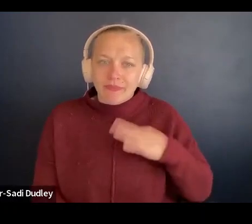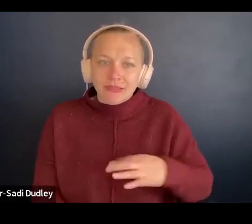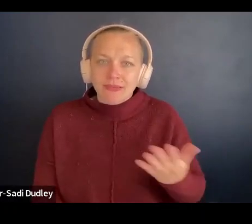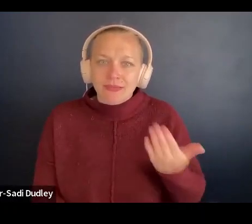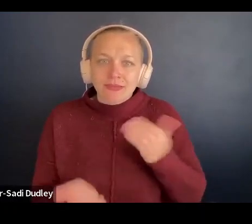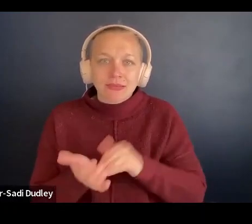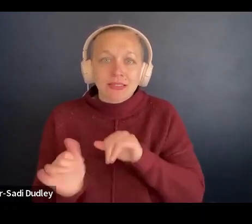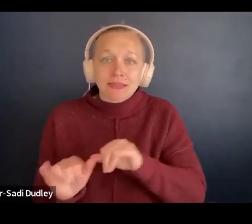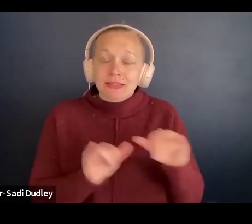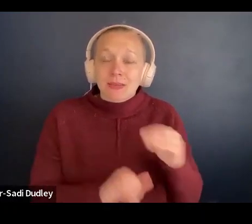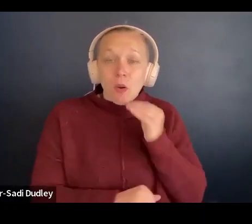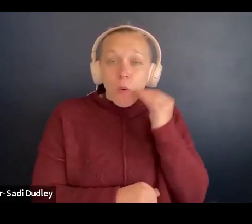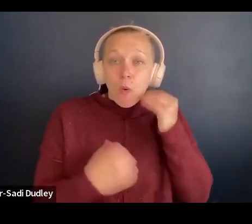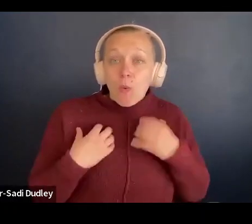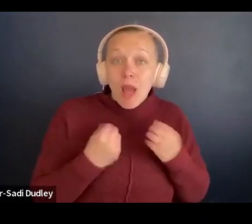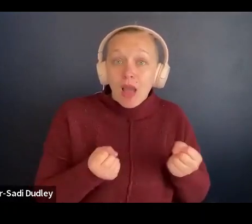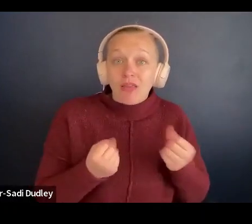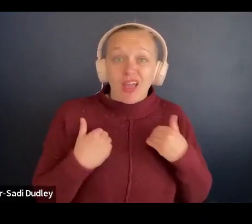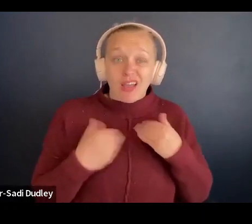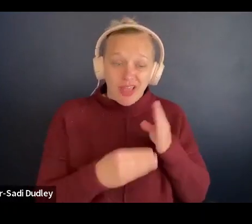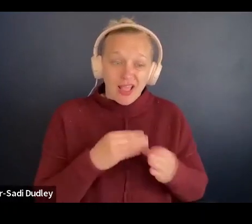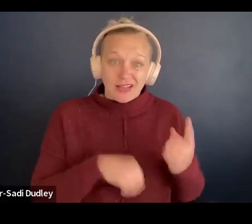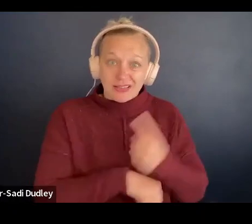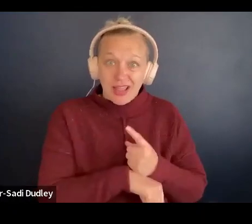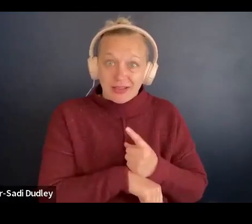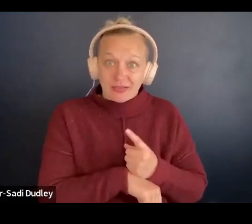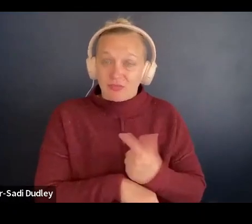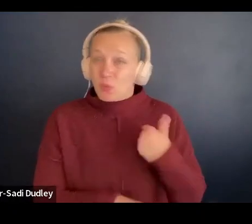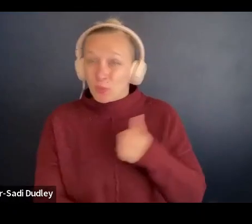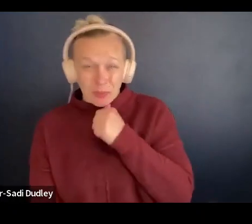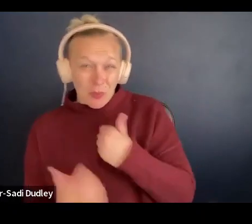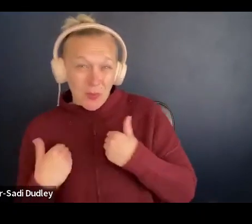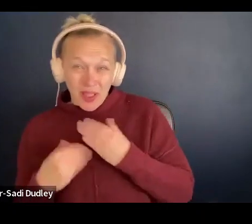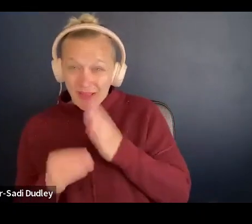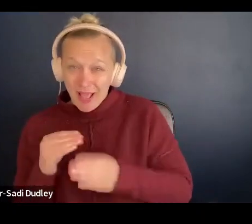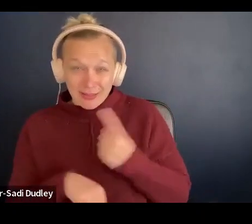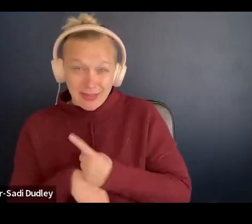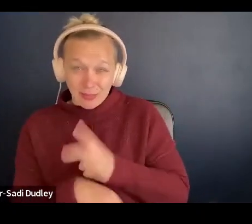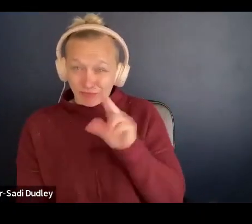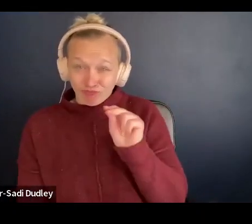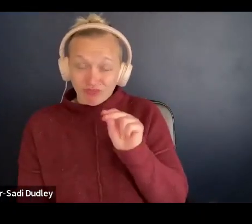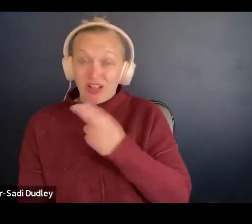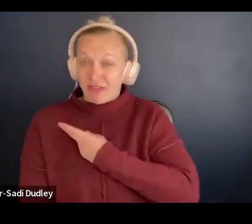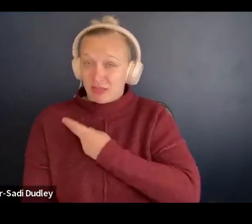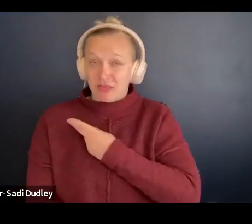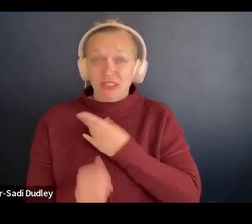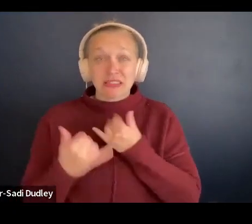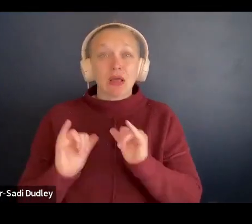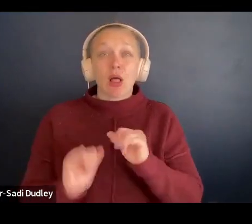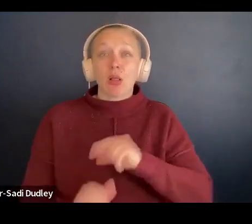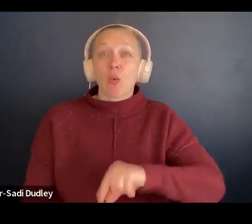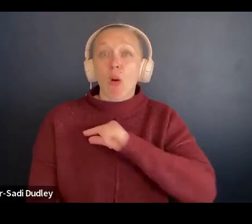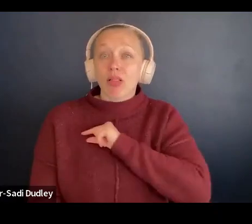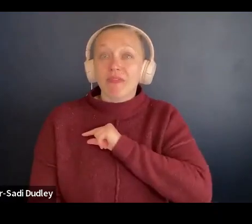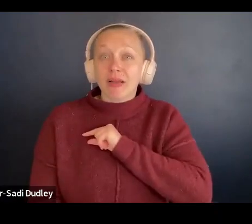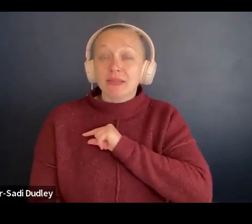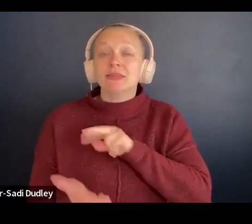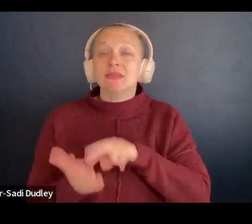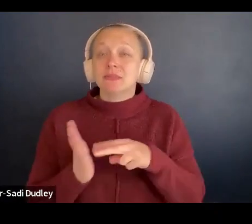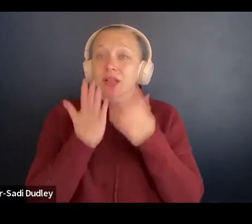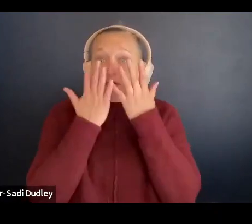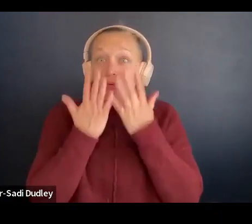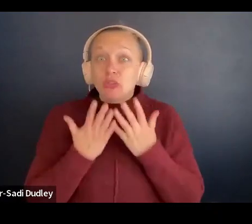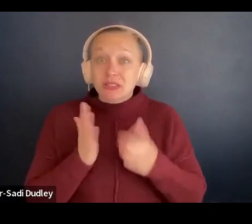home health that has an end date, there's no end date for hospice. So as long as the patient qualifies, like I said,